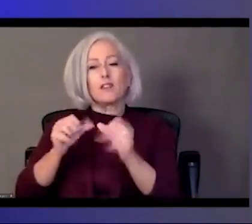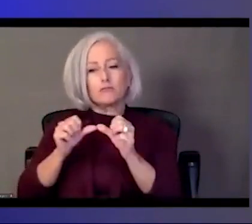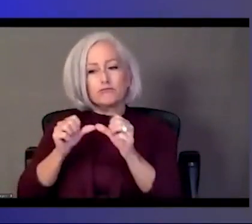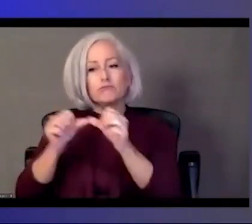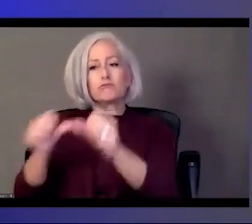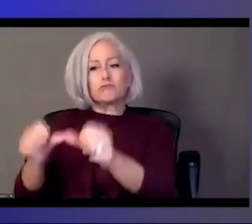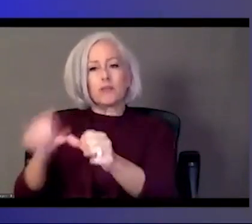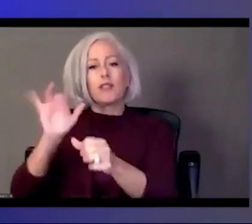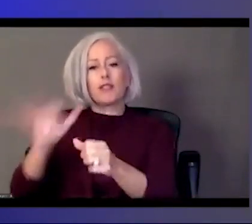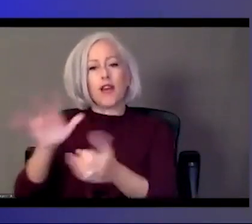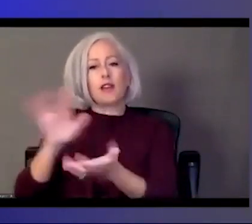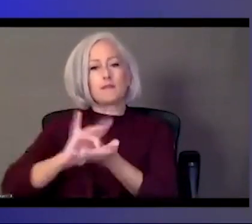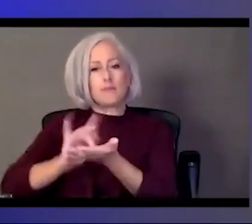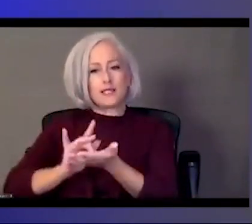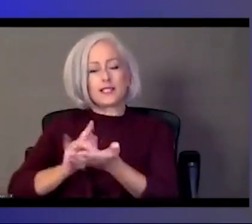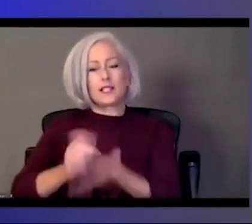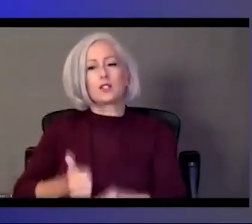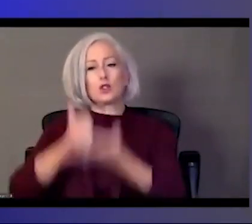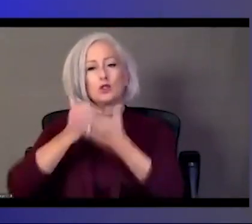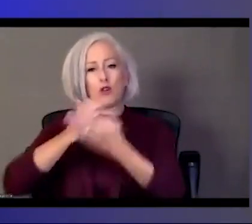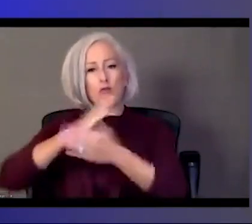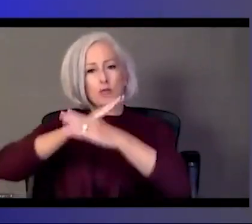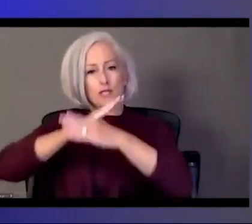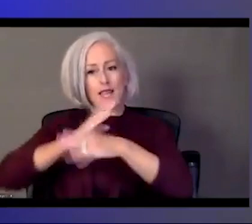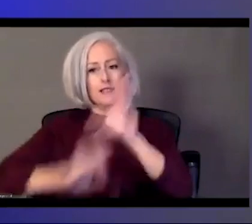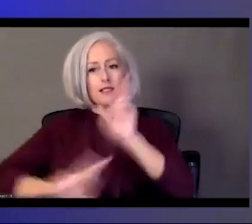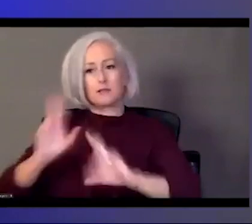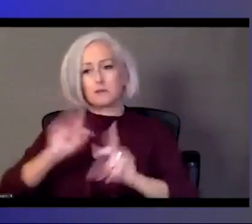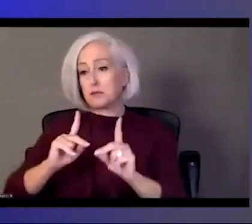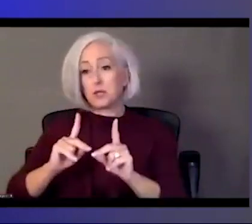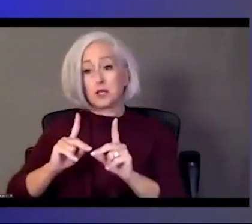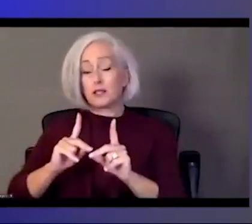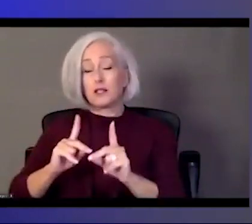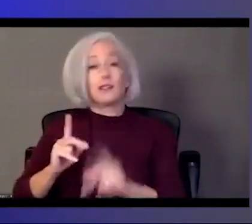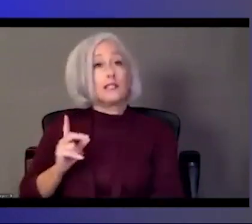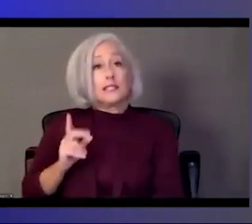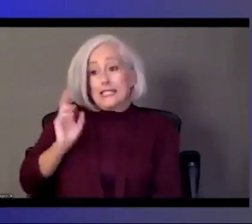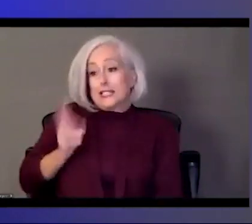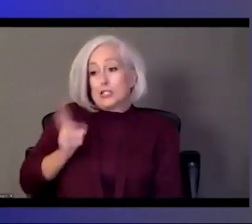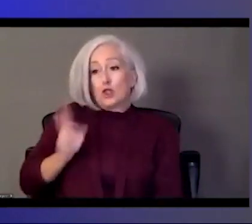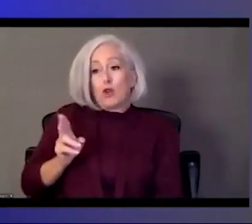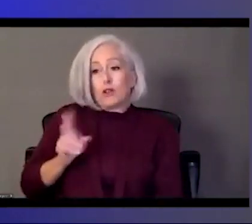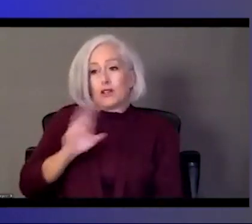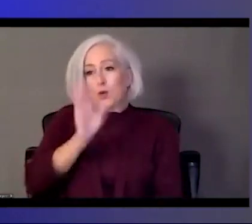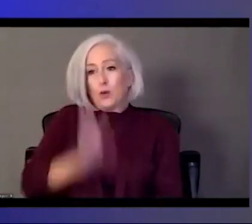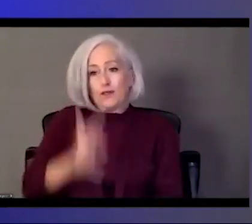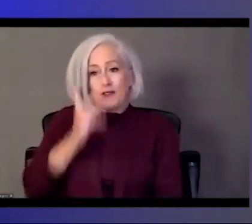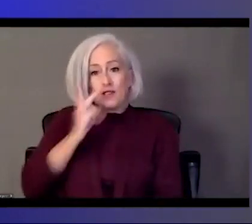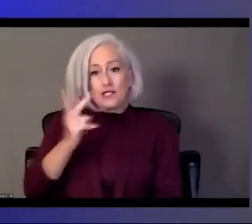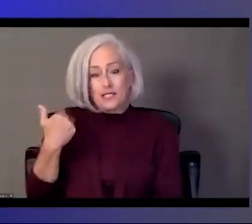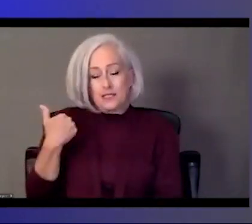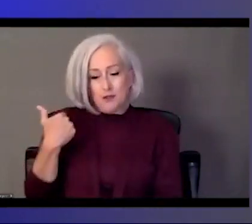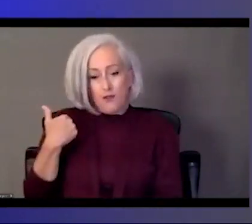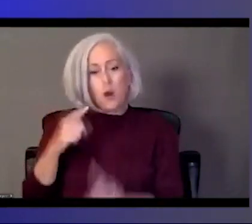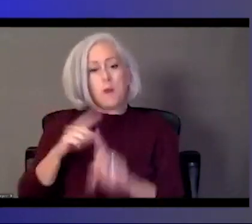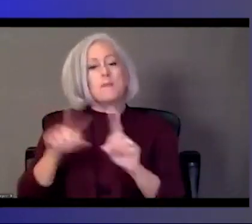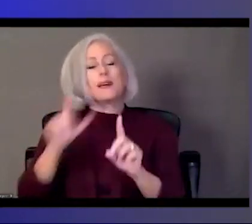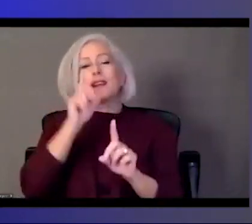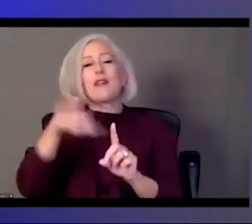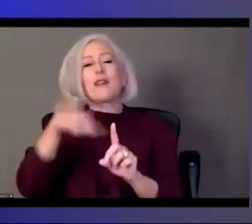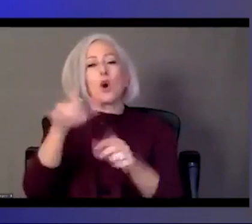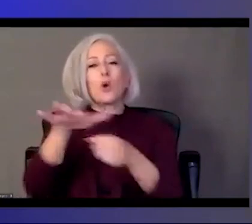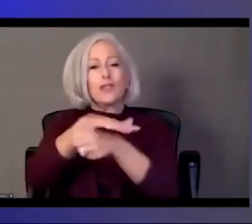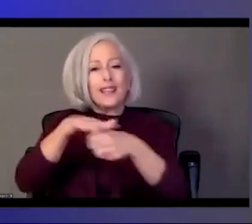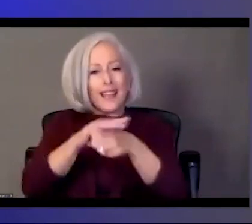protecting the population is really unprecedented historically, as you know. But this is not the only area where we're seeing this. This is a worldwide